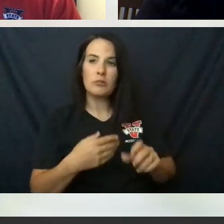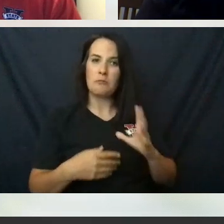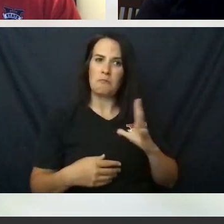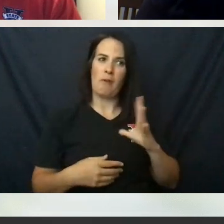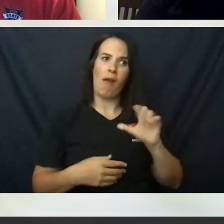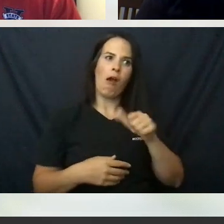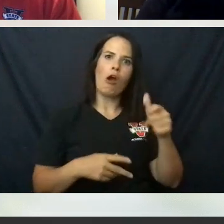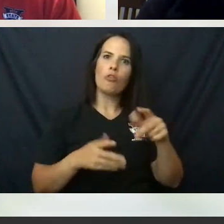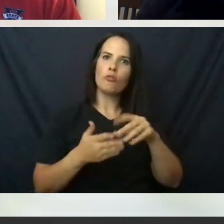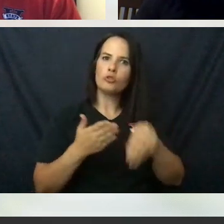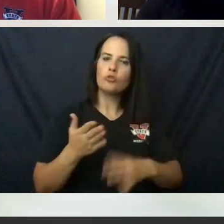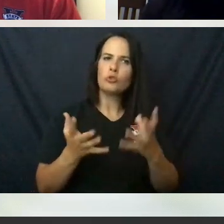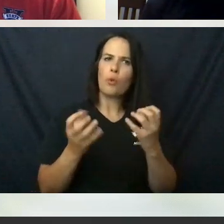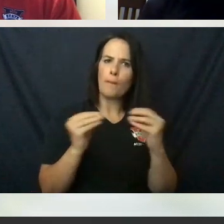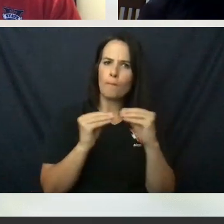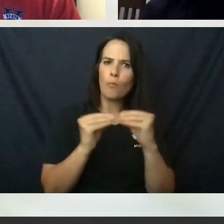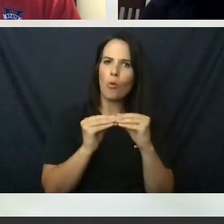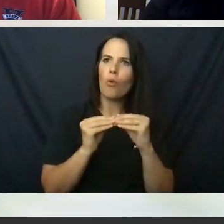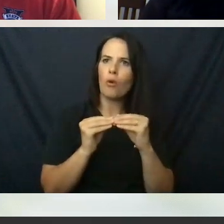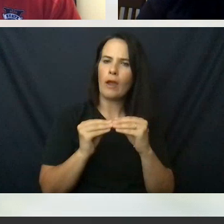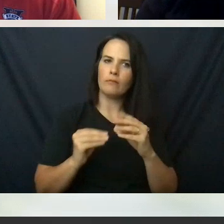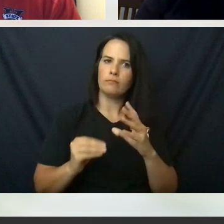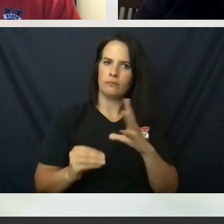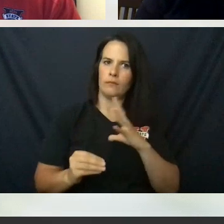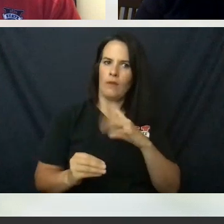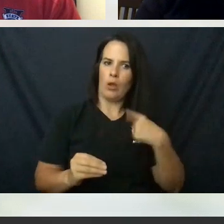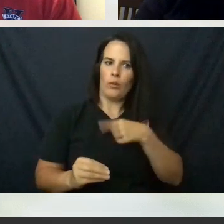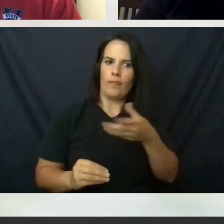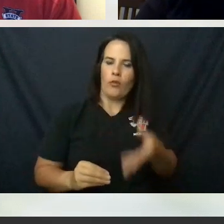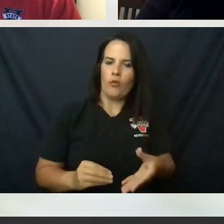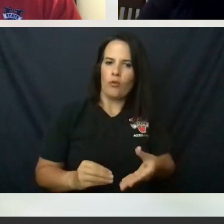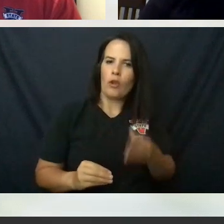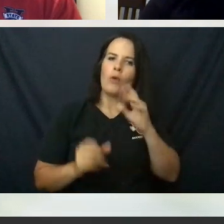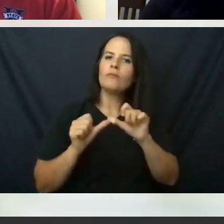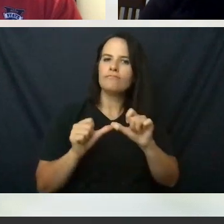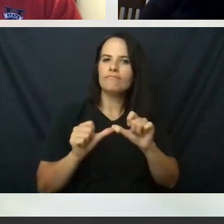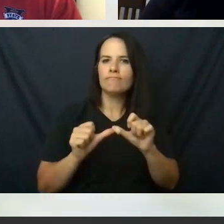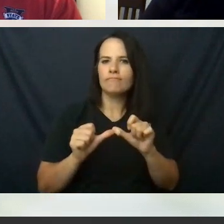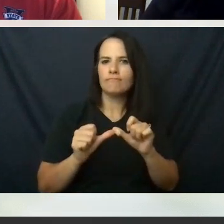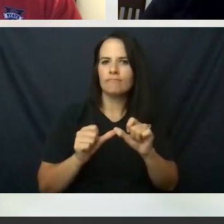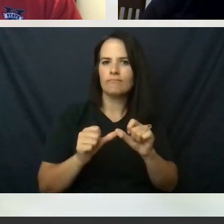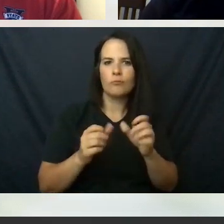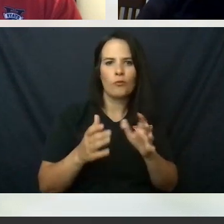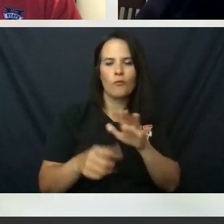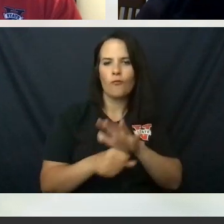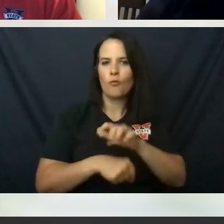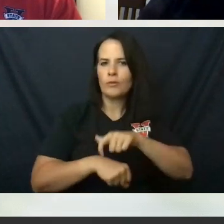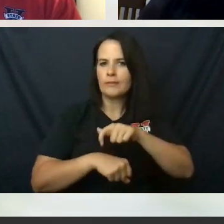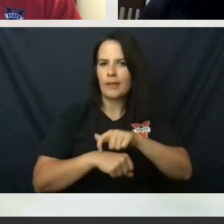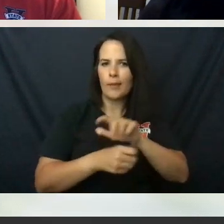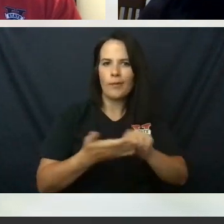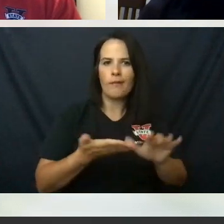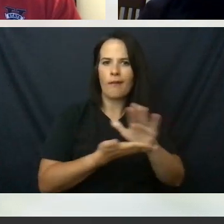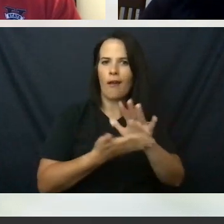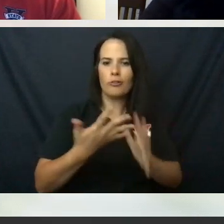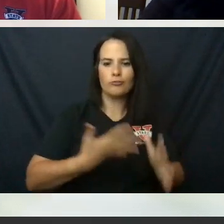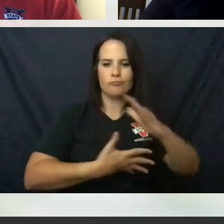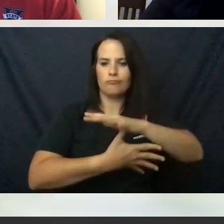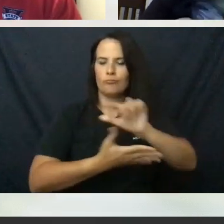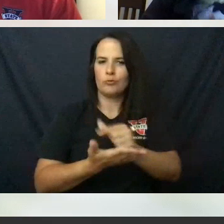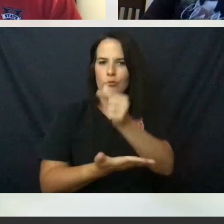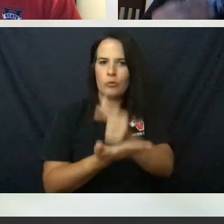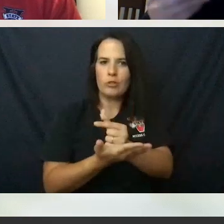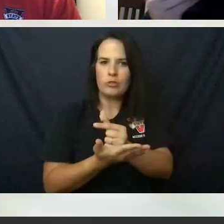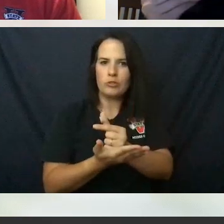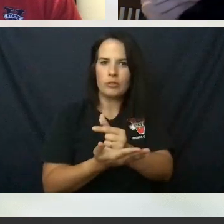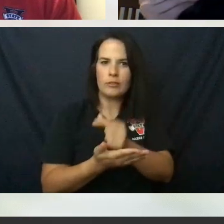Others are going to want more, and we're there. And that's going to continue through graduation. And it's going to continue to the point that we get things